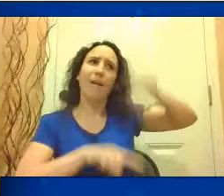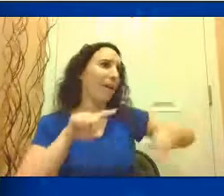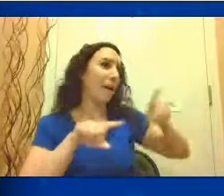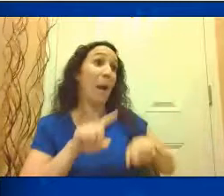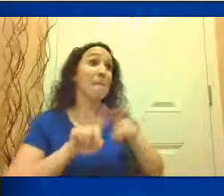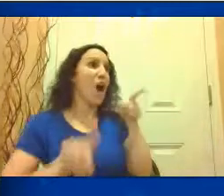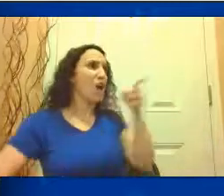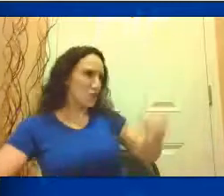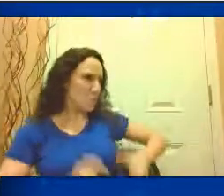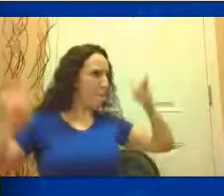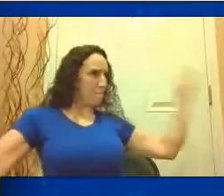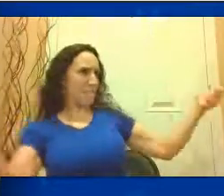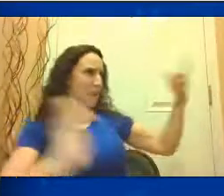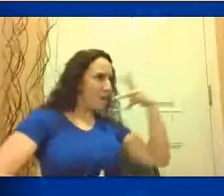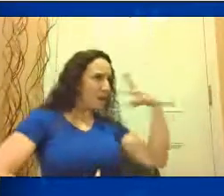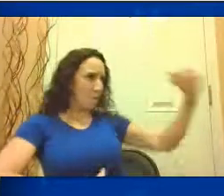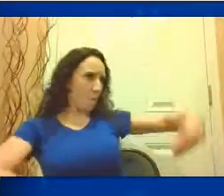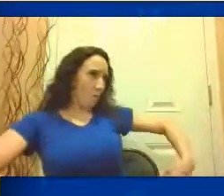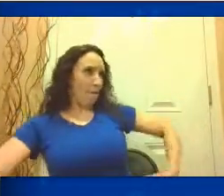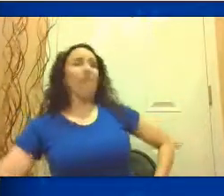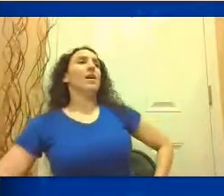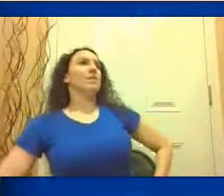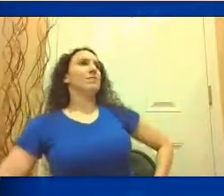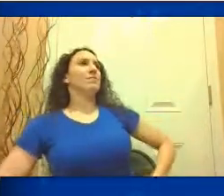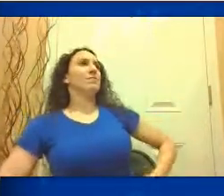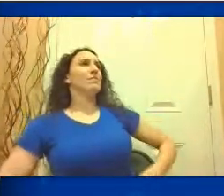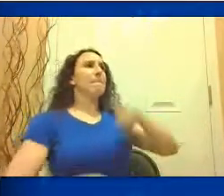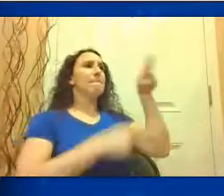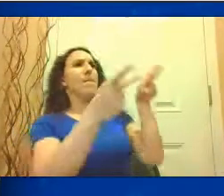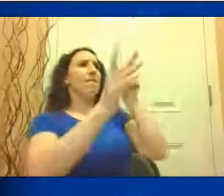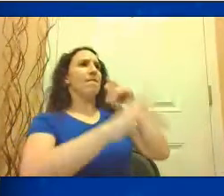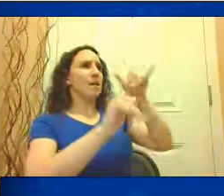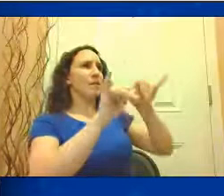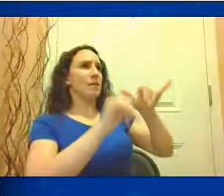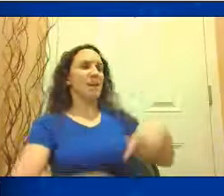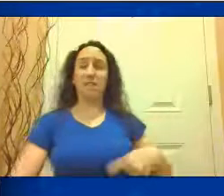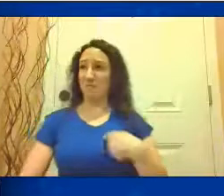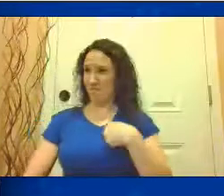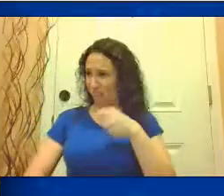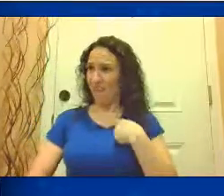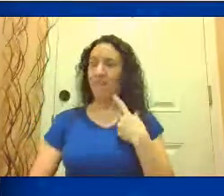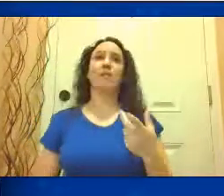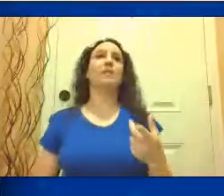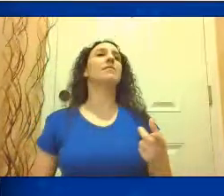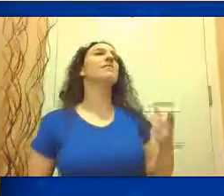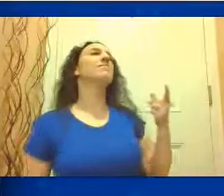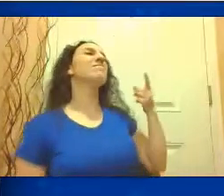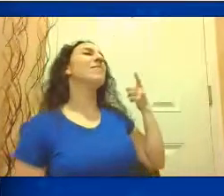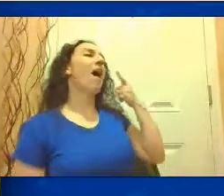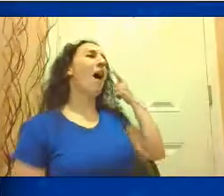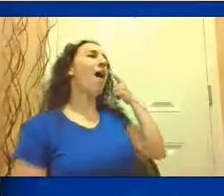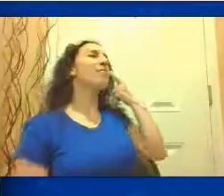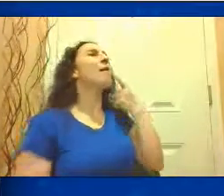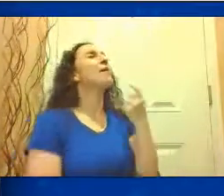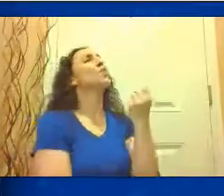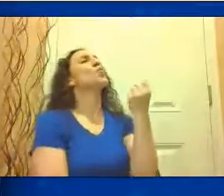you, sir, are the perfect size. I am? Mm-hmm. I think it's 12